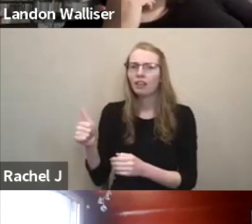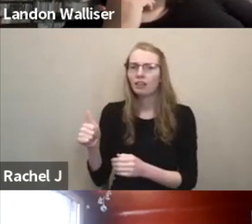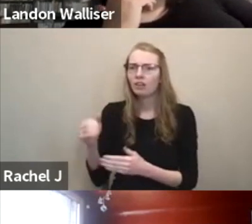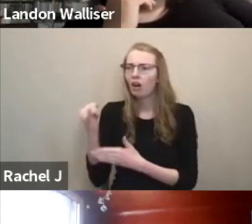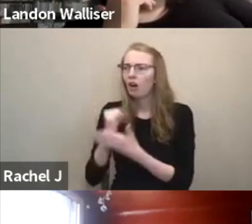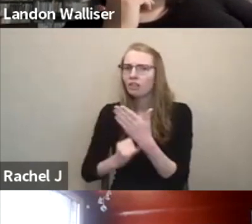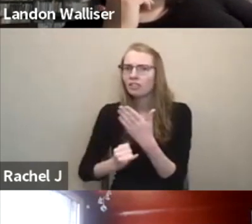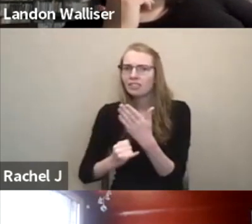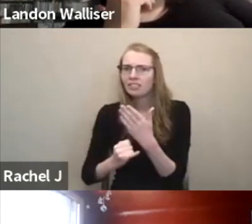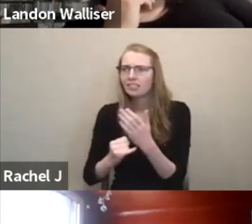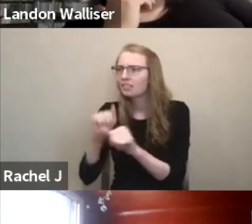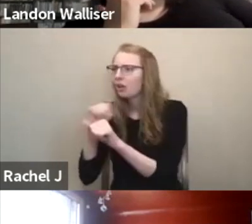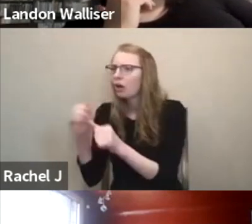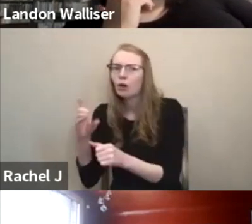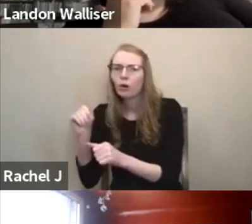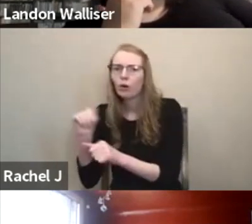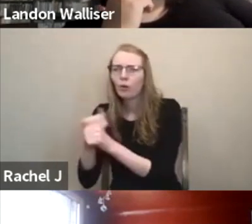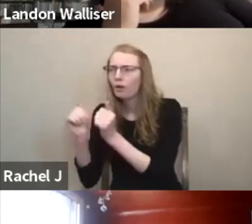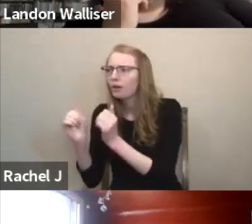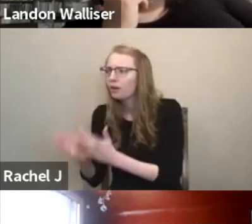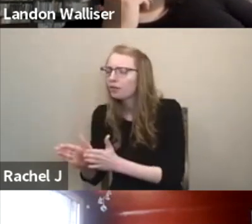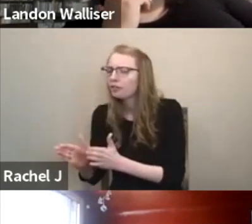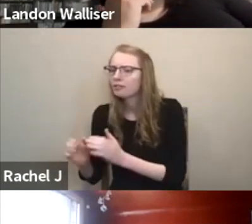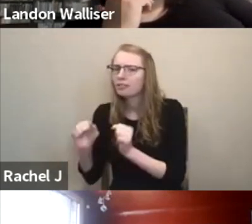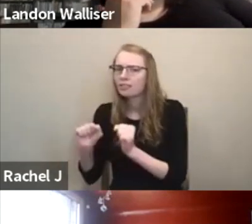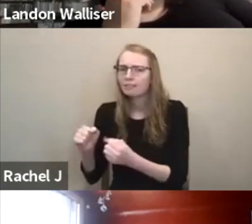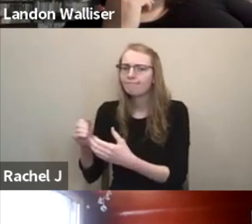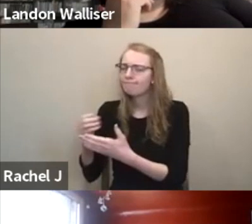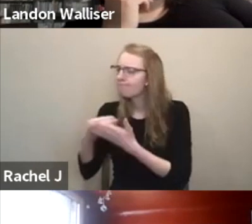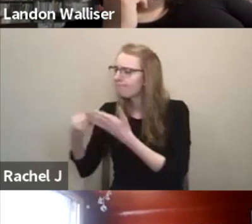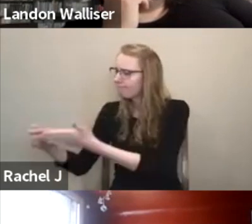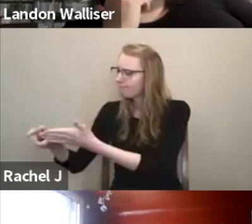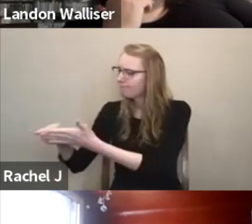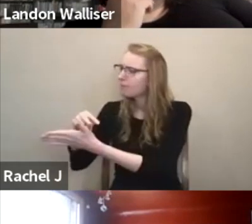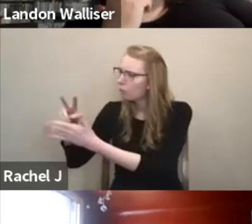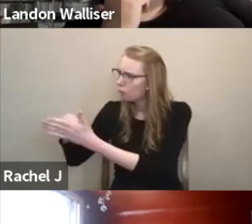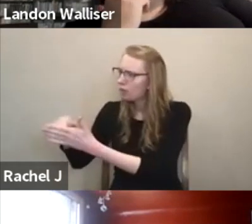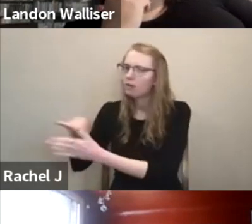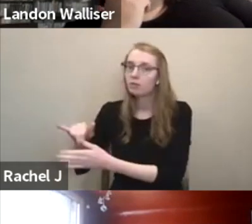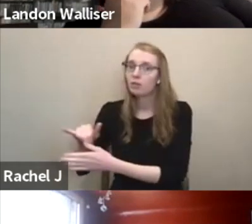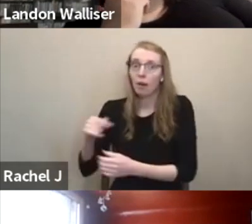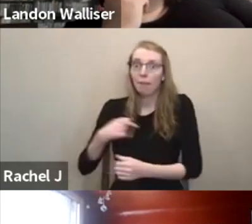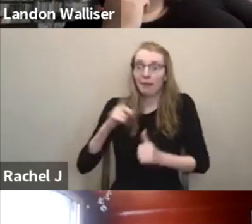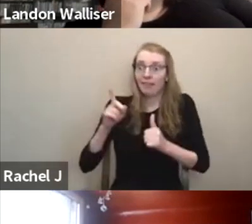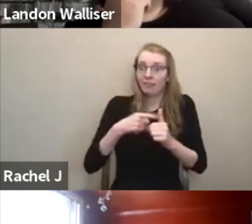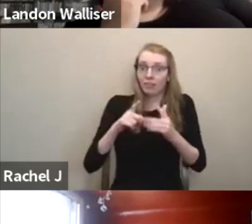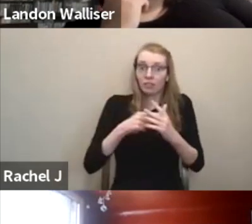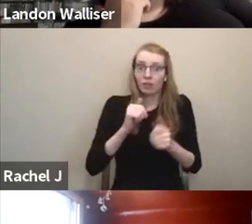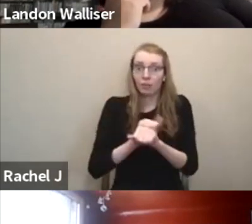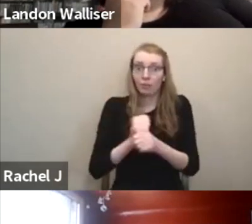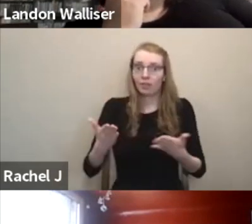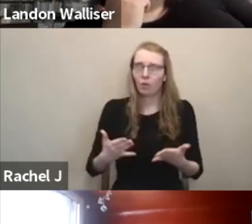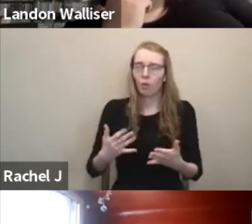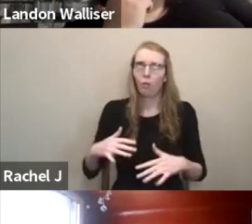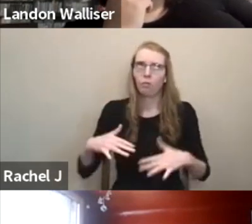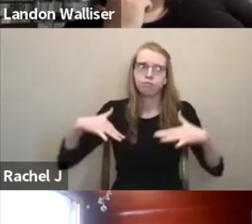Like full transparency, when I started here, I got an overwhelming the number of script submissions.